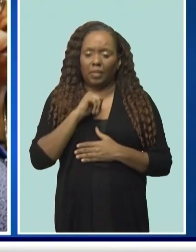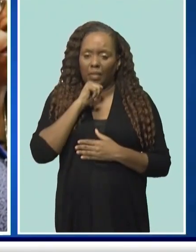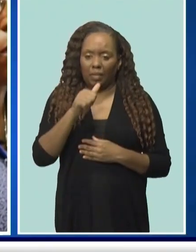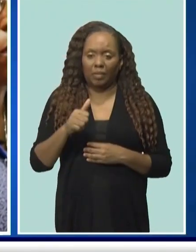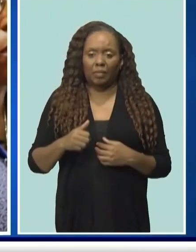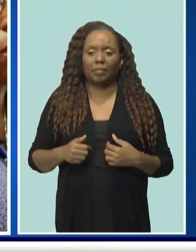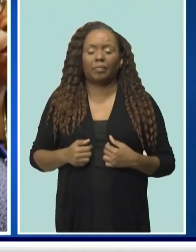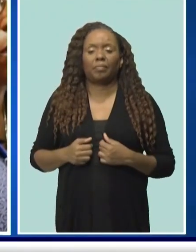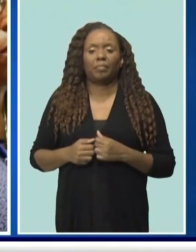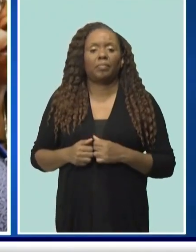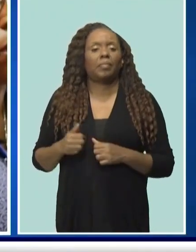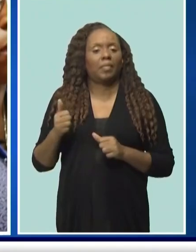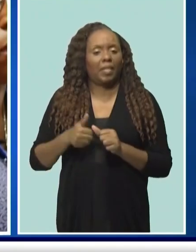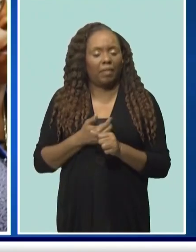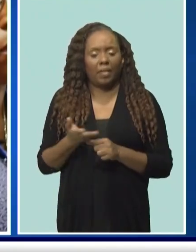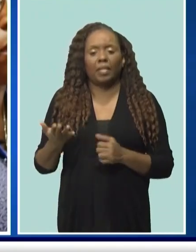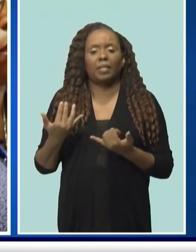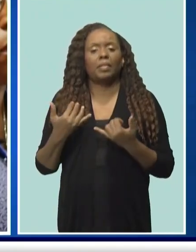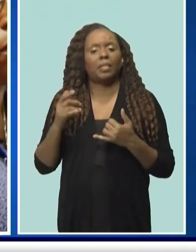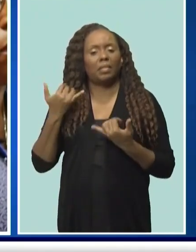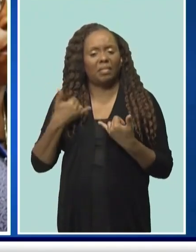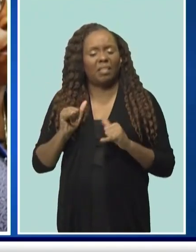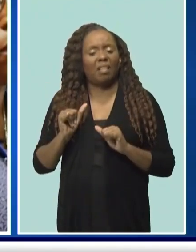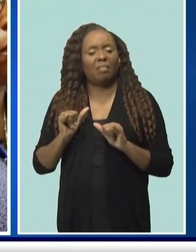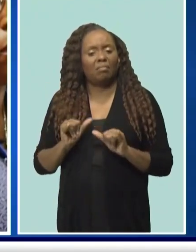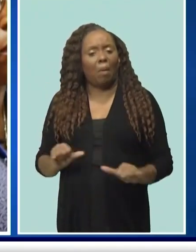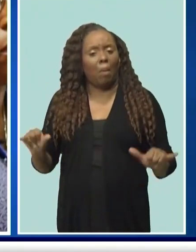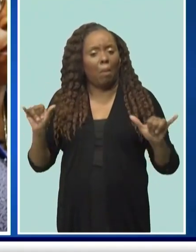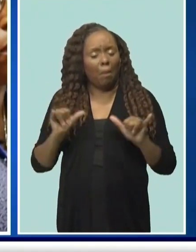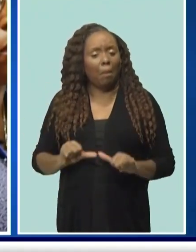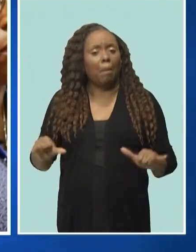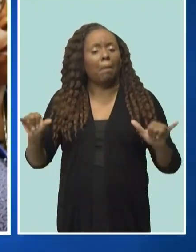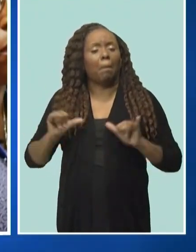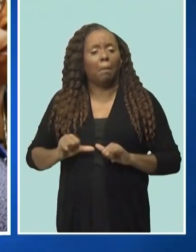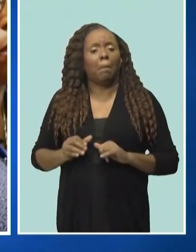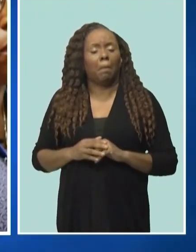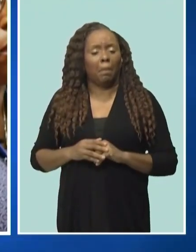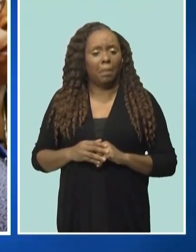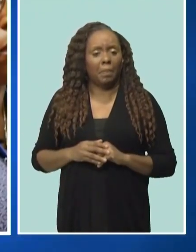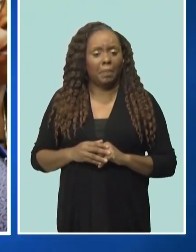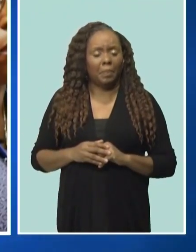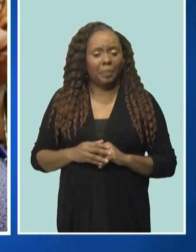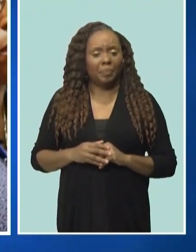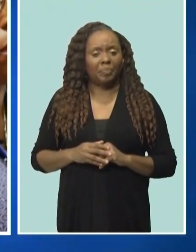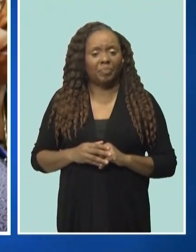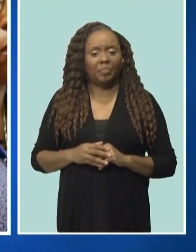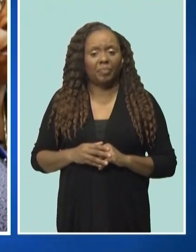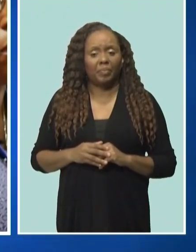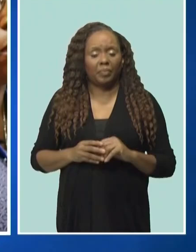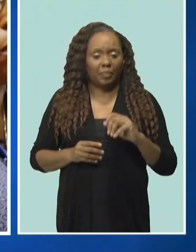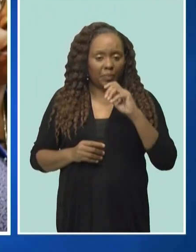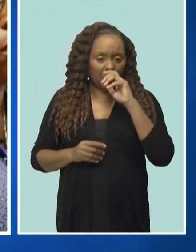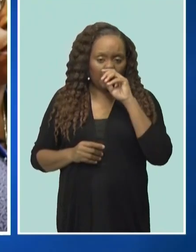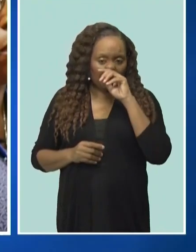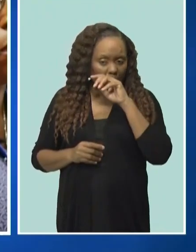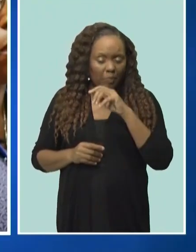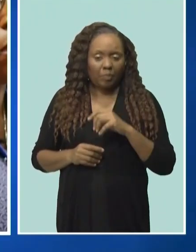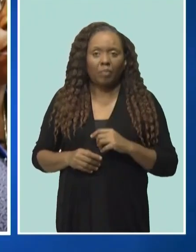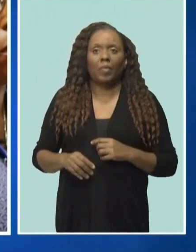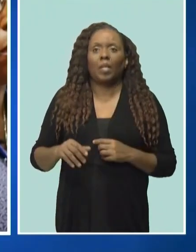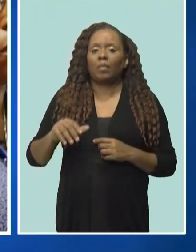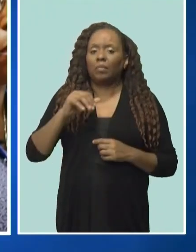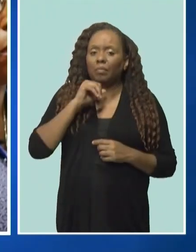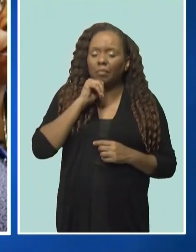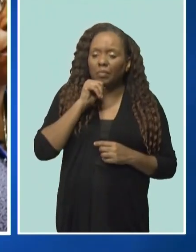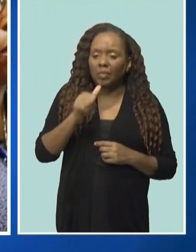everything remains equal. There will be no immediate or long-term shortage of fish. They have given